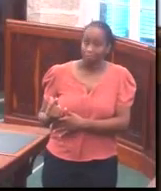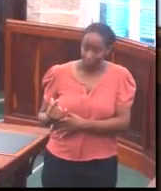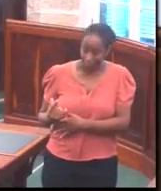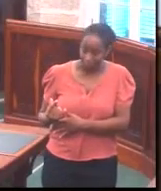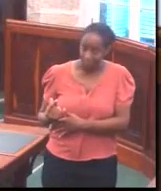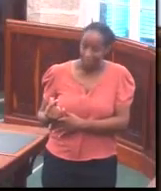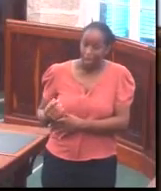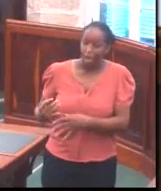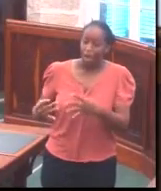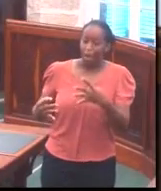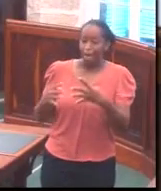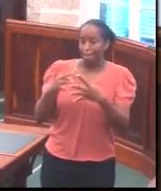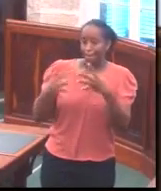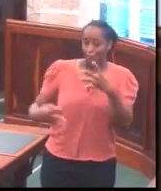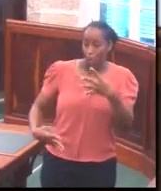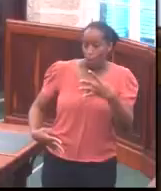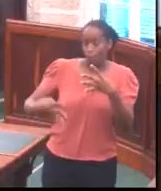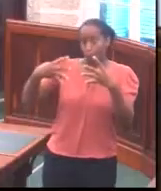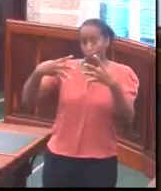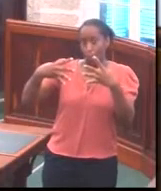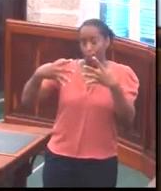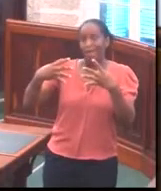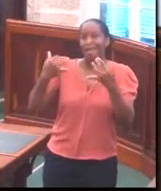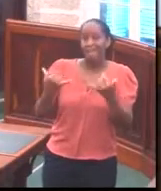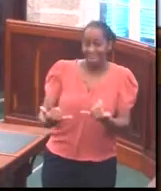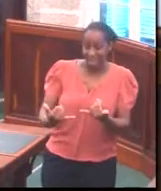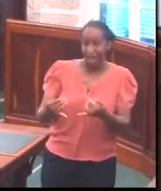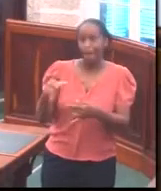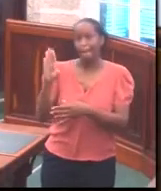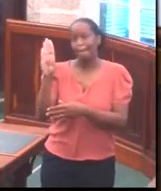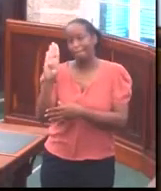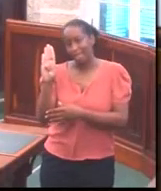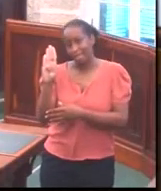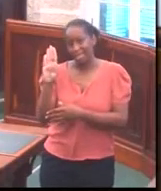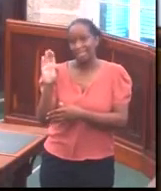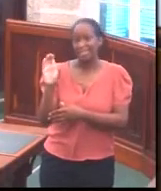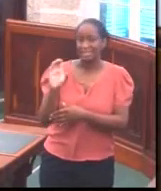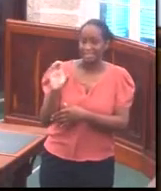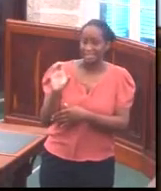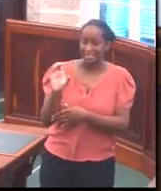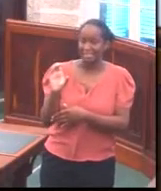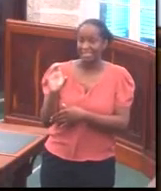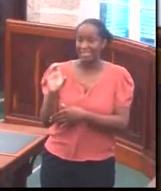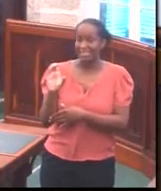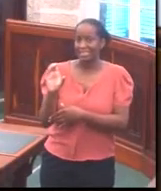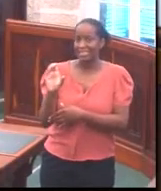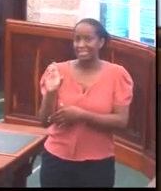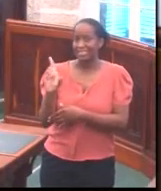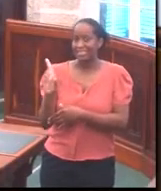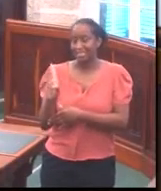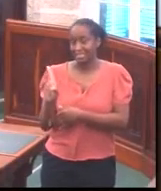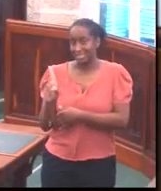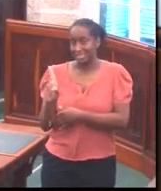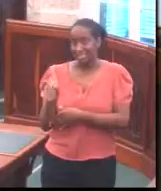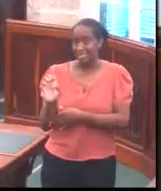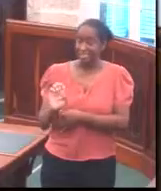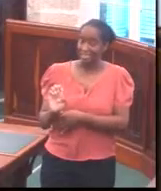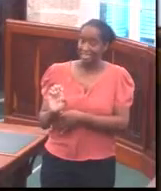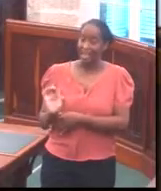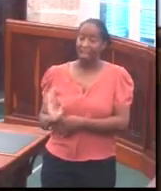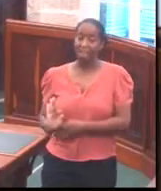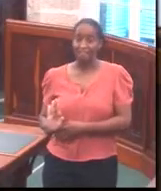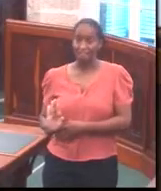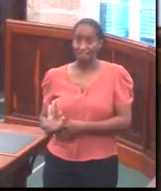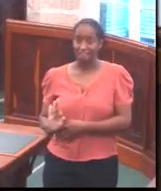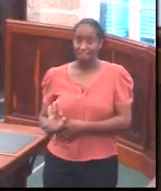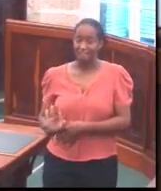renumbered as paragraphs B, C, D, E, and F. Do not,